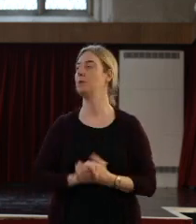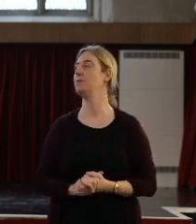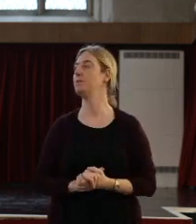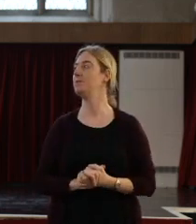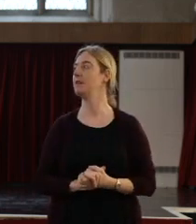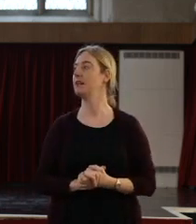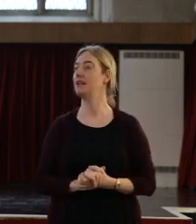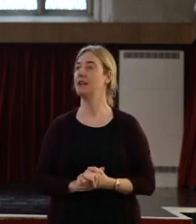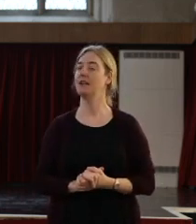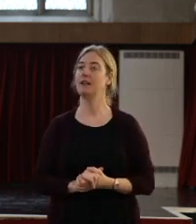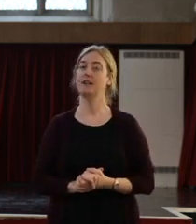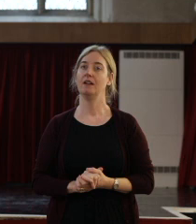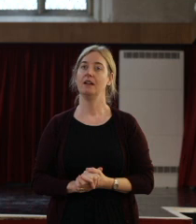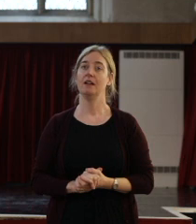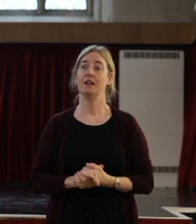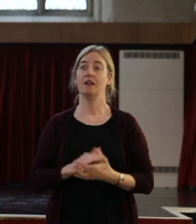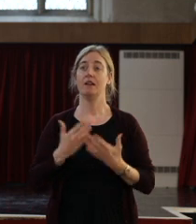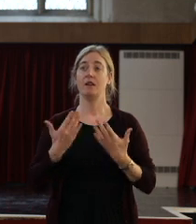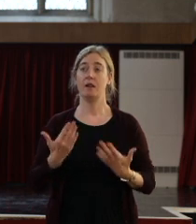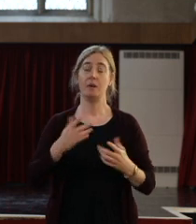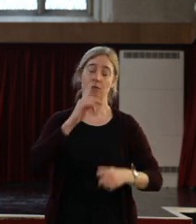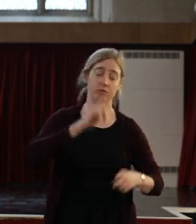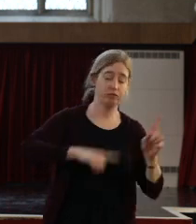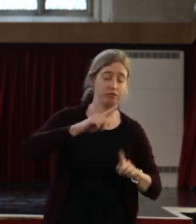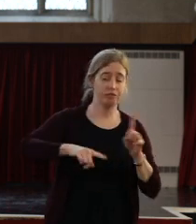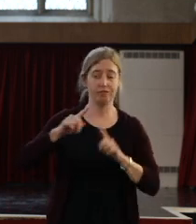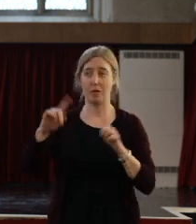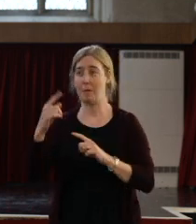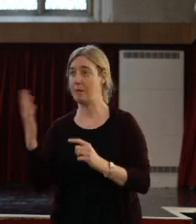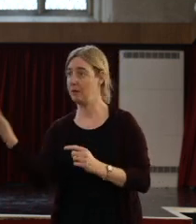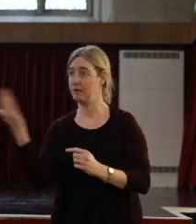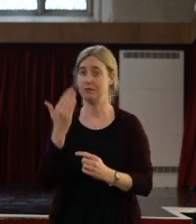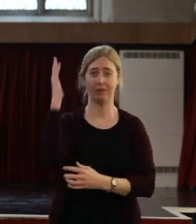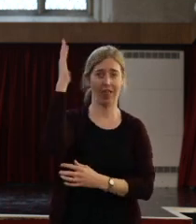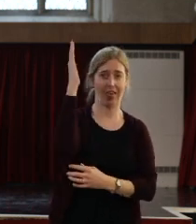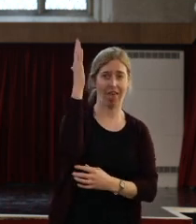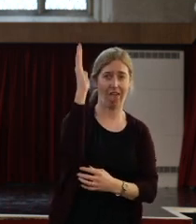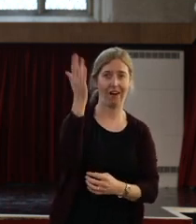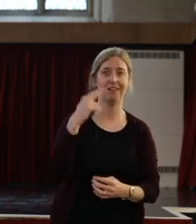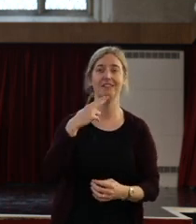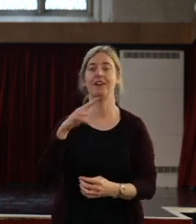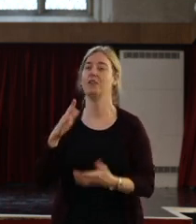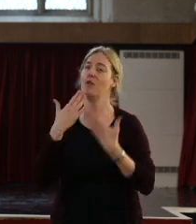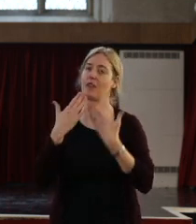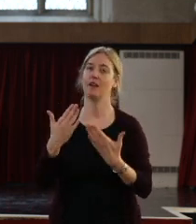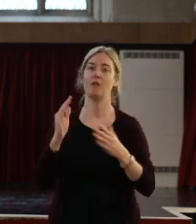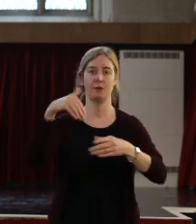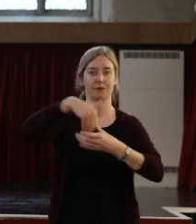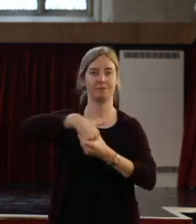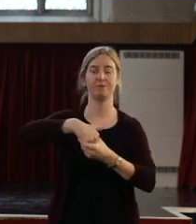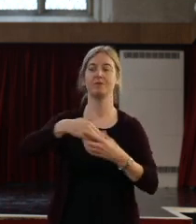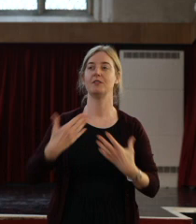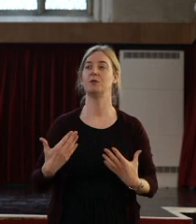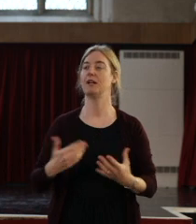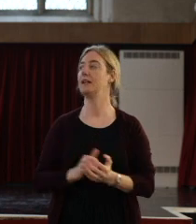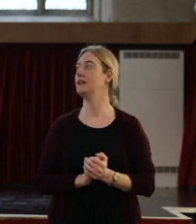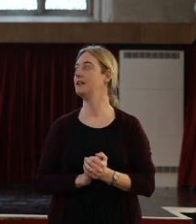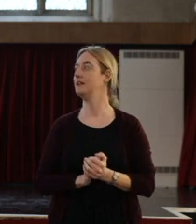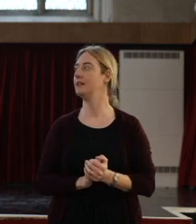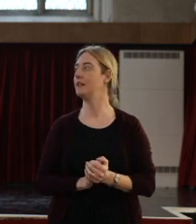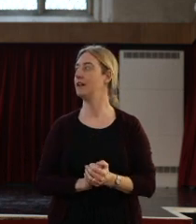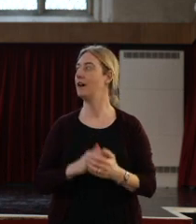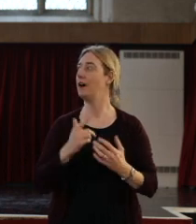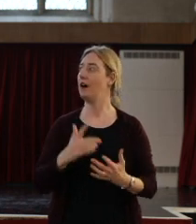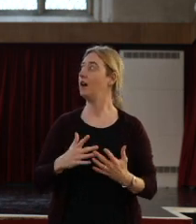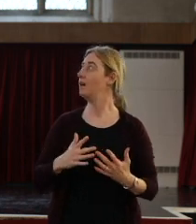obviously a huge diversity of speakers. So thanks to all of you who have taken the time and effort to be able to put that forward. I